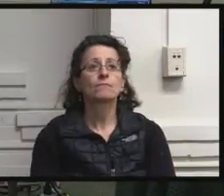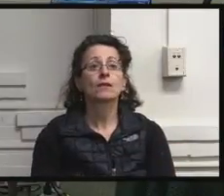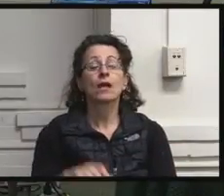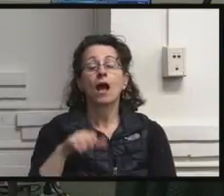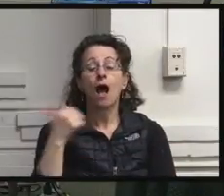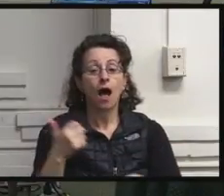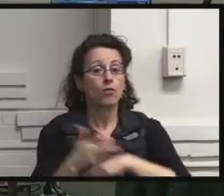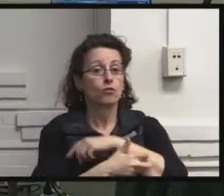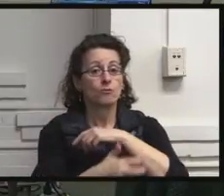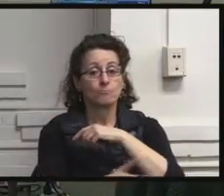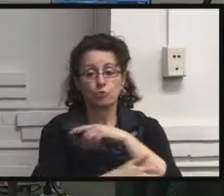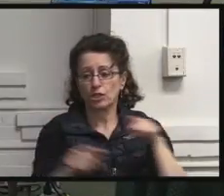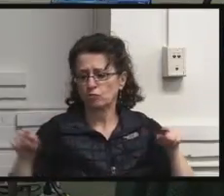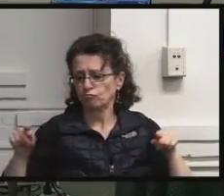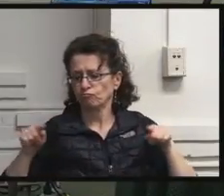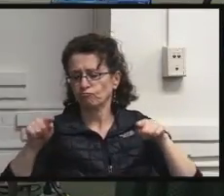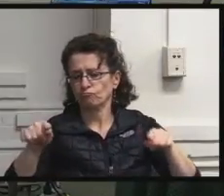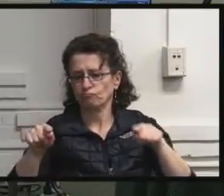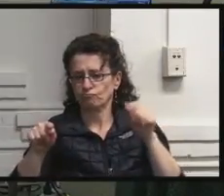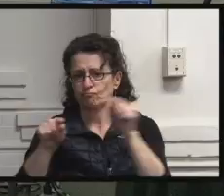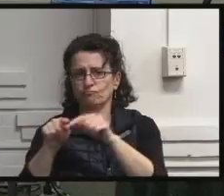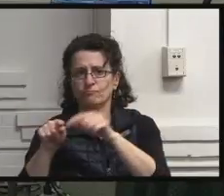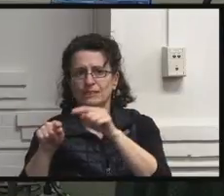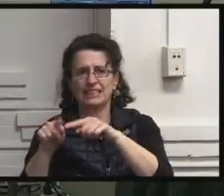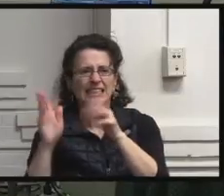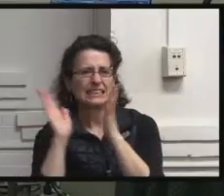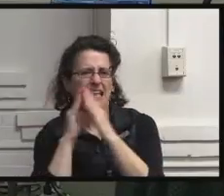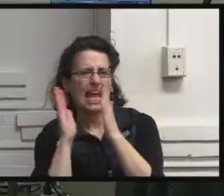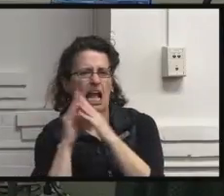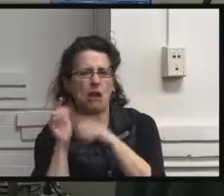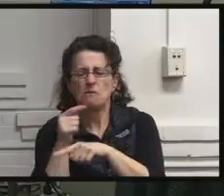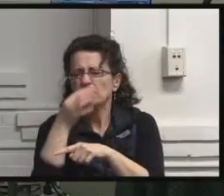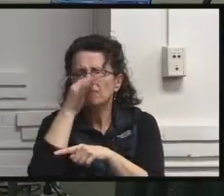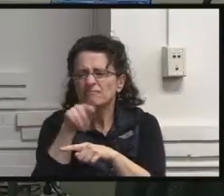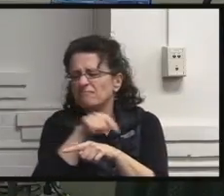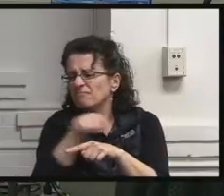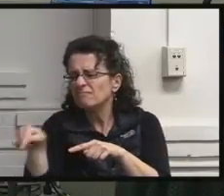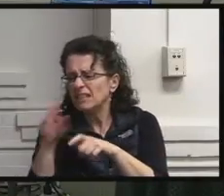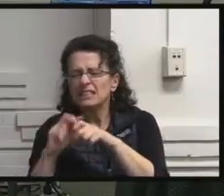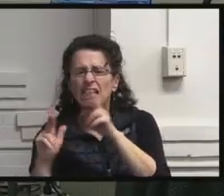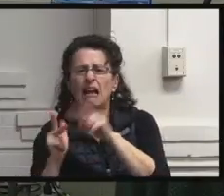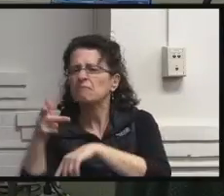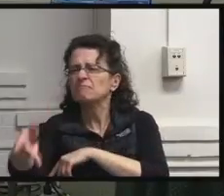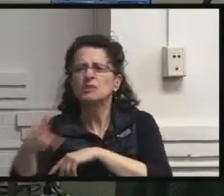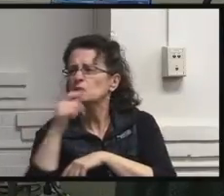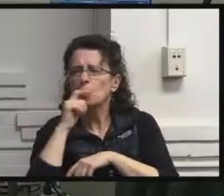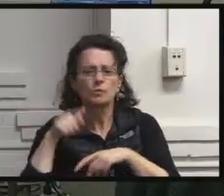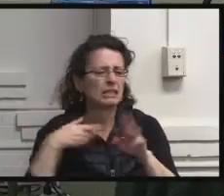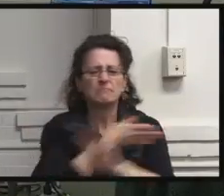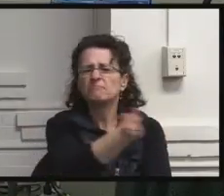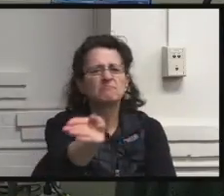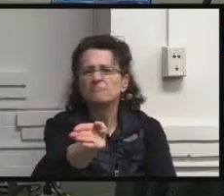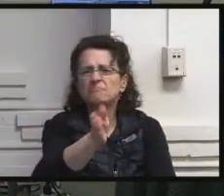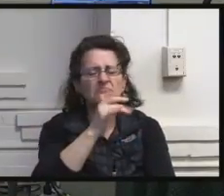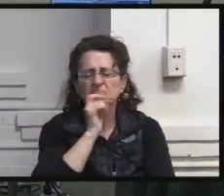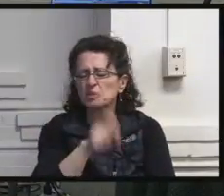Elliot Street, and the total end-to-end distance is just less than a mile, I believe. So it's pretty easy access